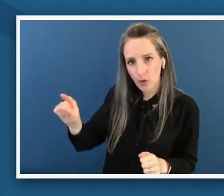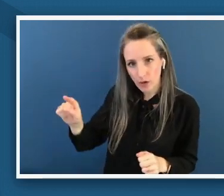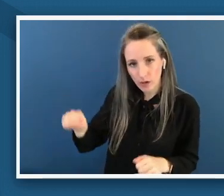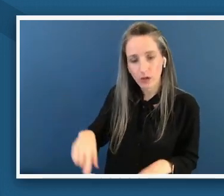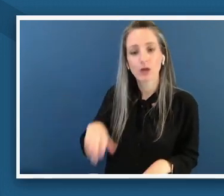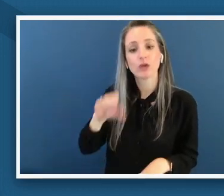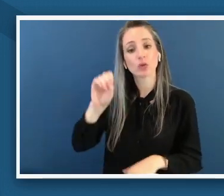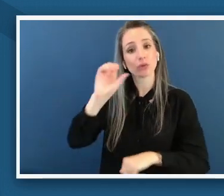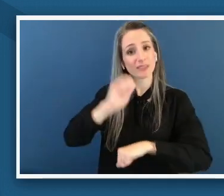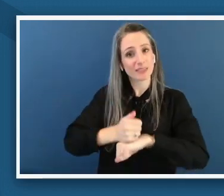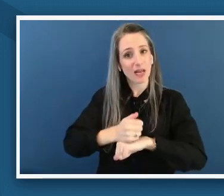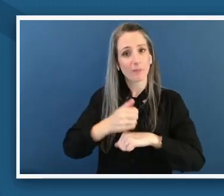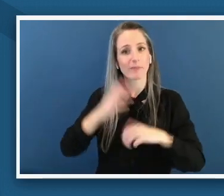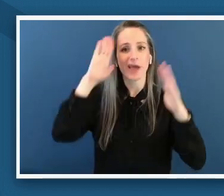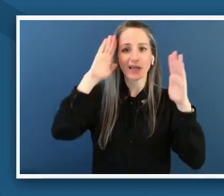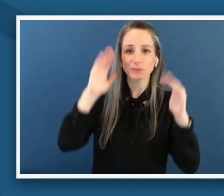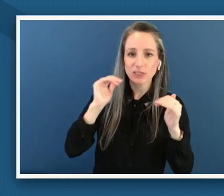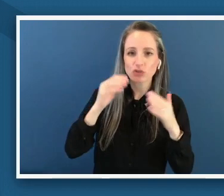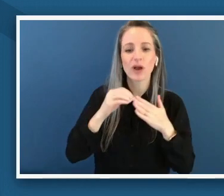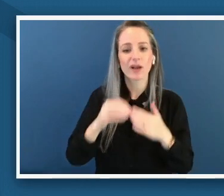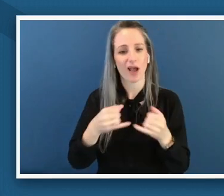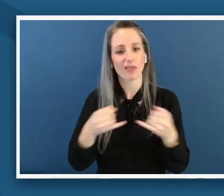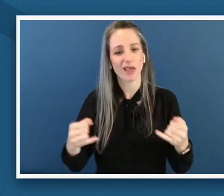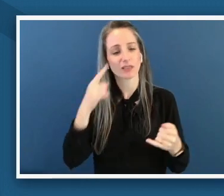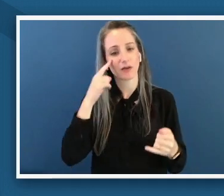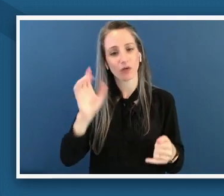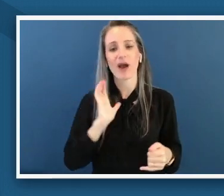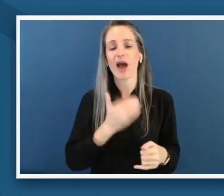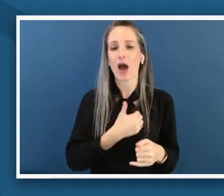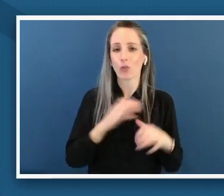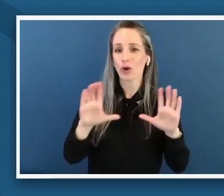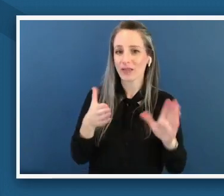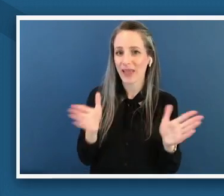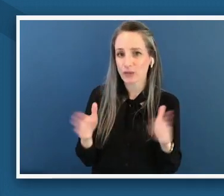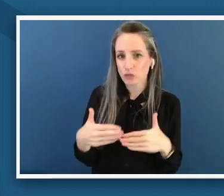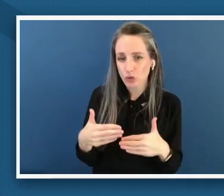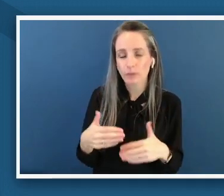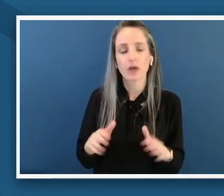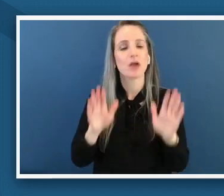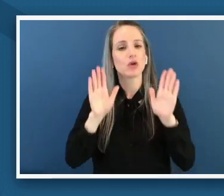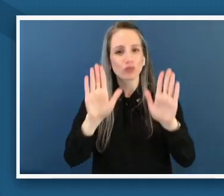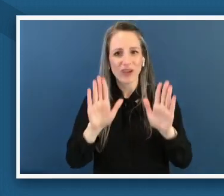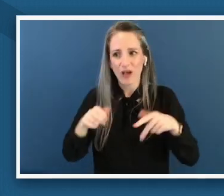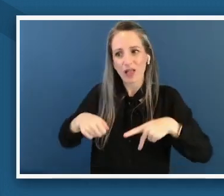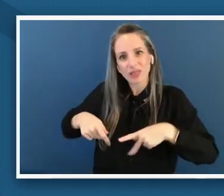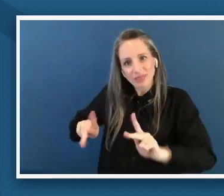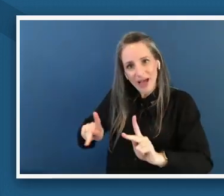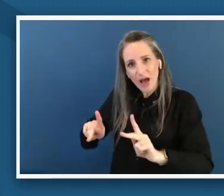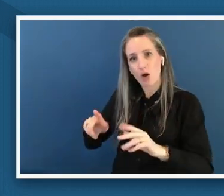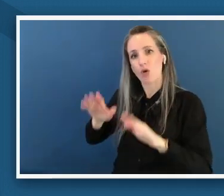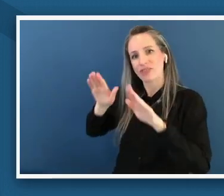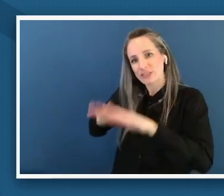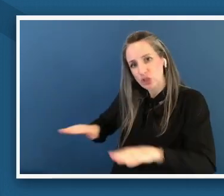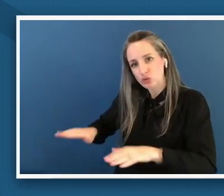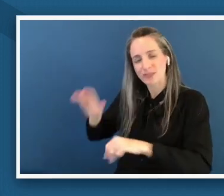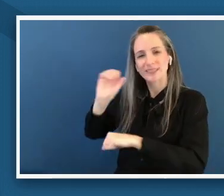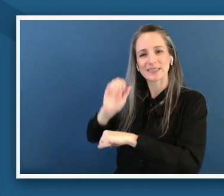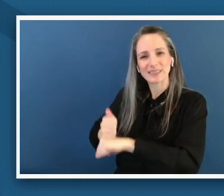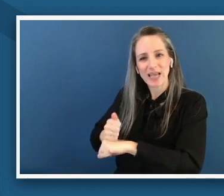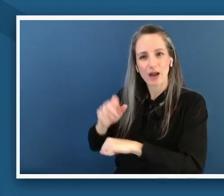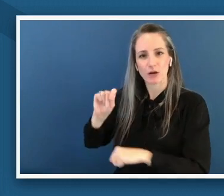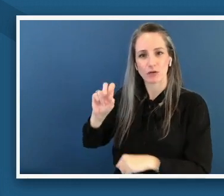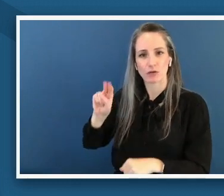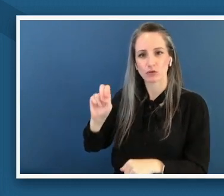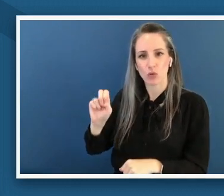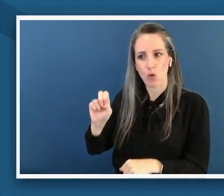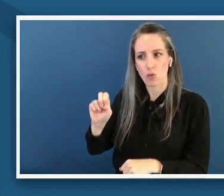classroom, I think it's really important to always allow children to set that tone. What do they need at reading